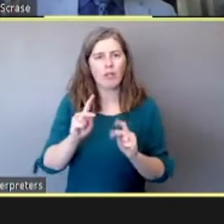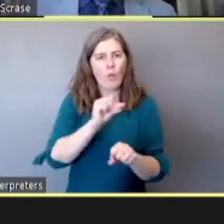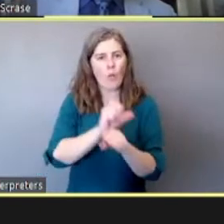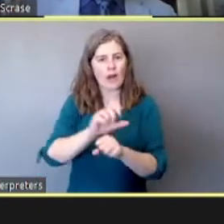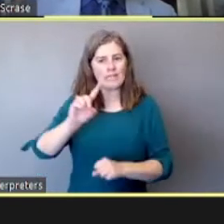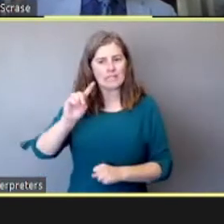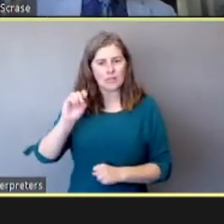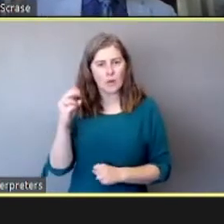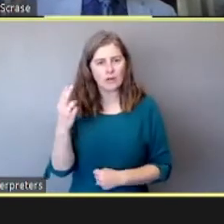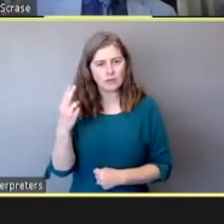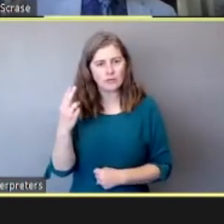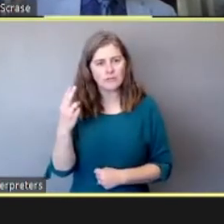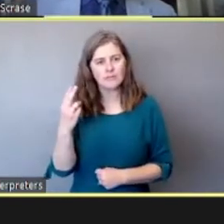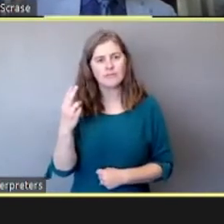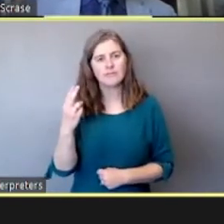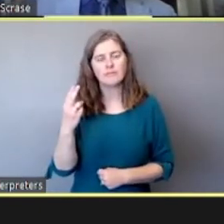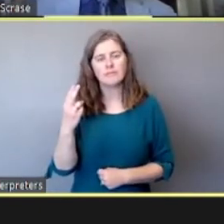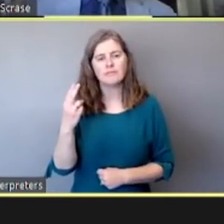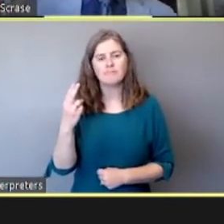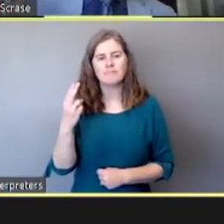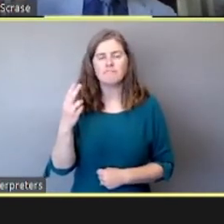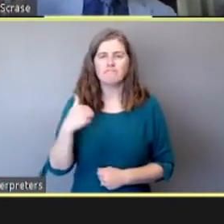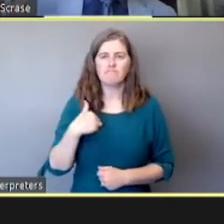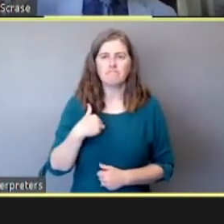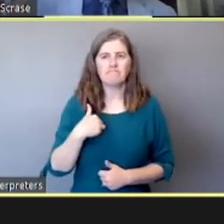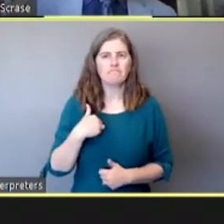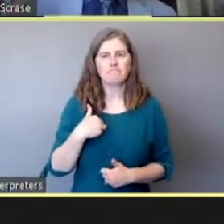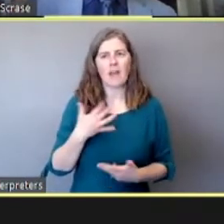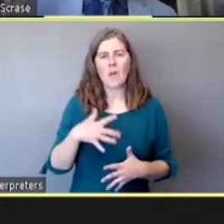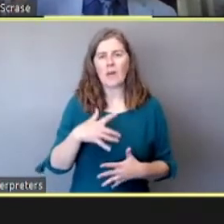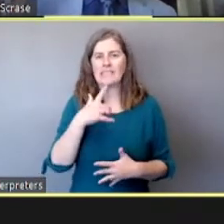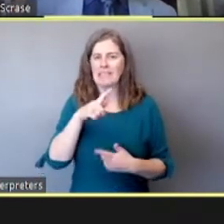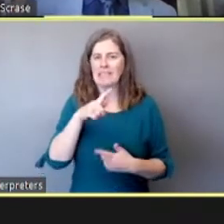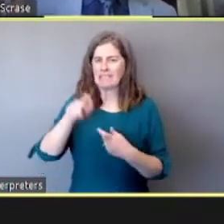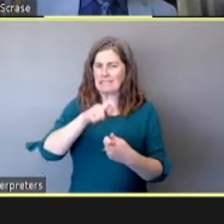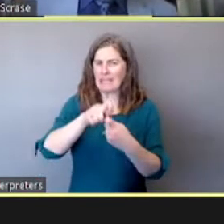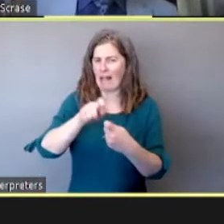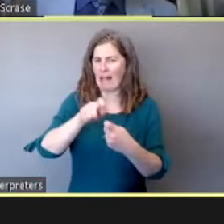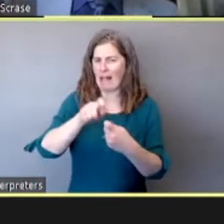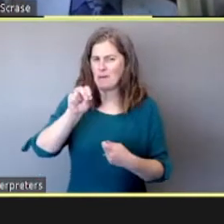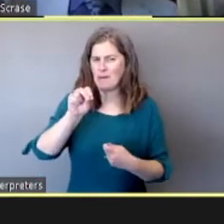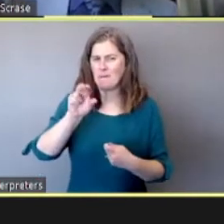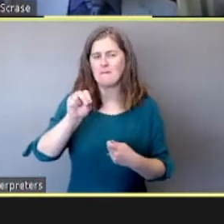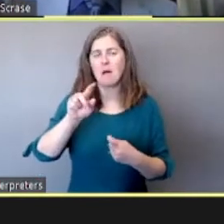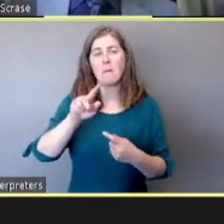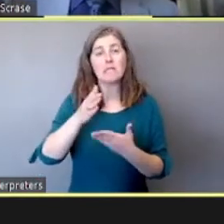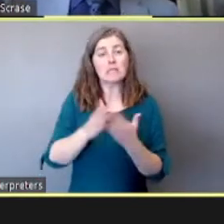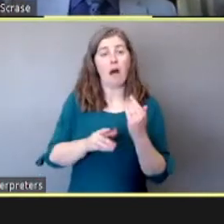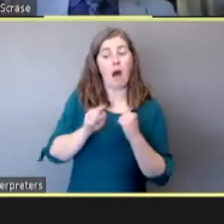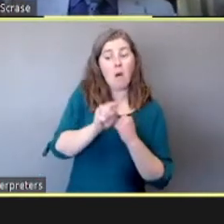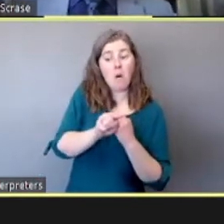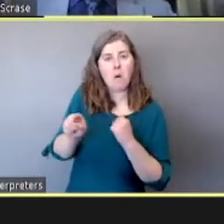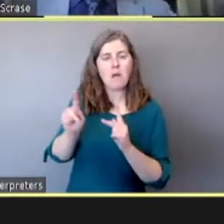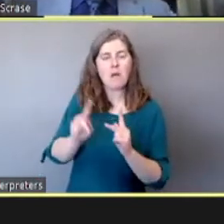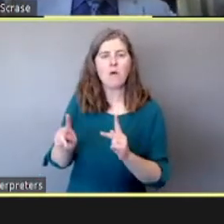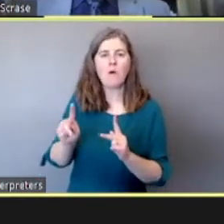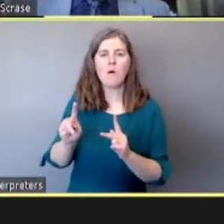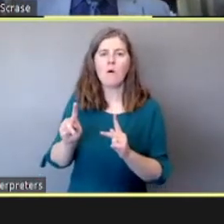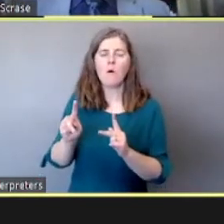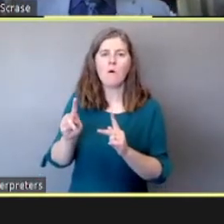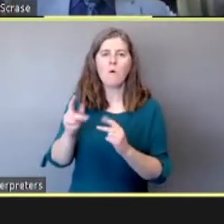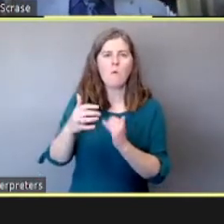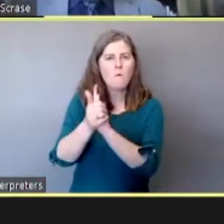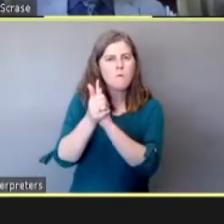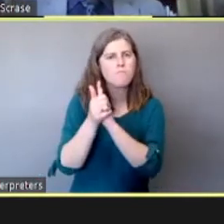and I don't want to say exactly, but there are some people that are so talented,